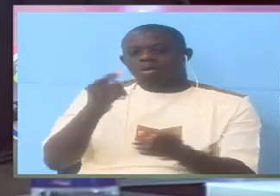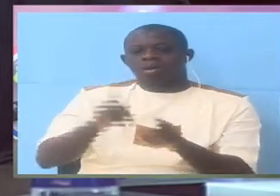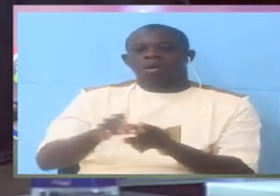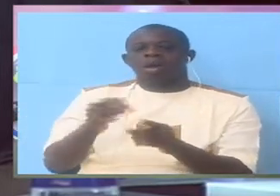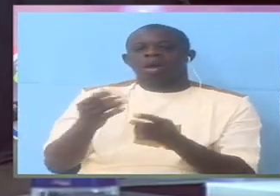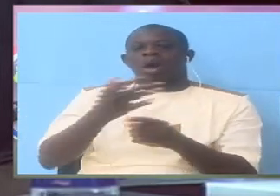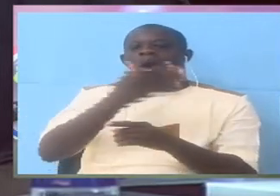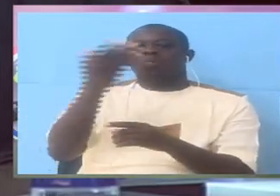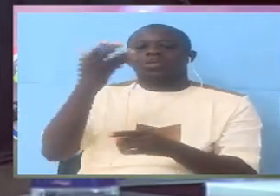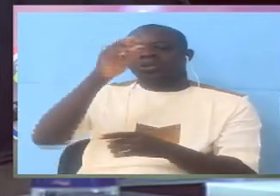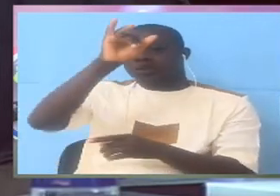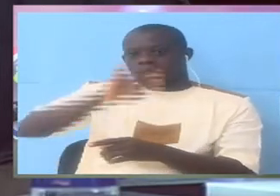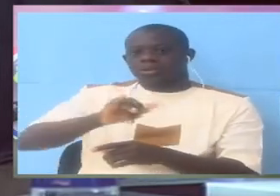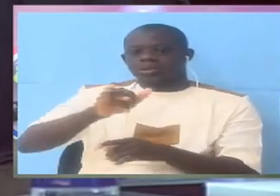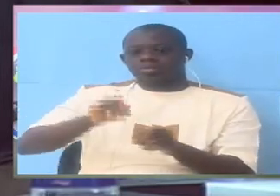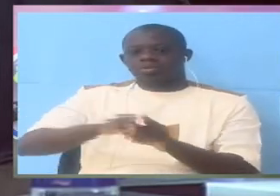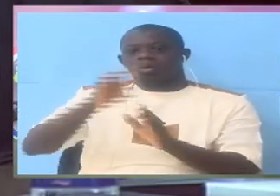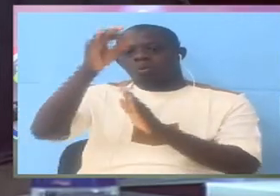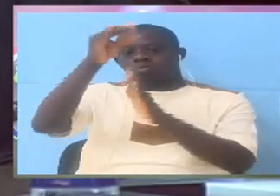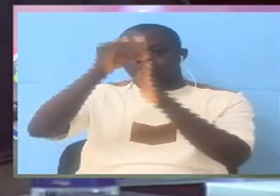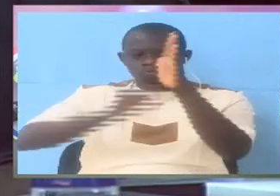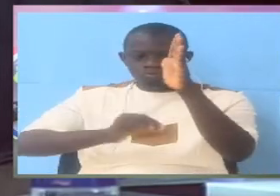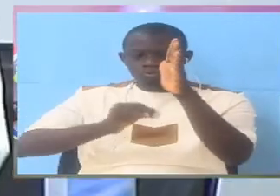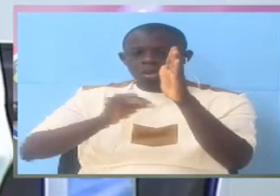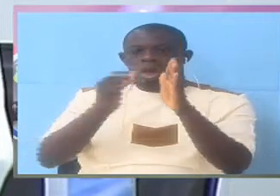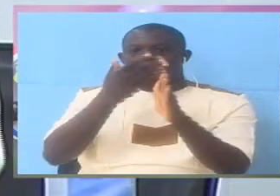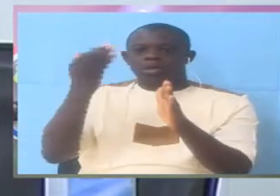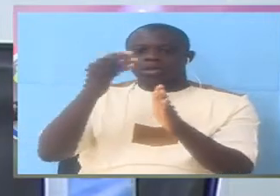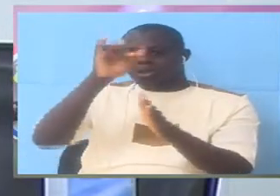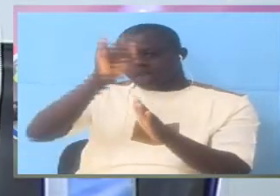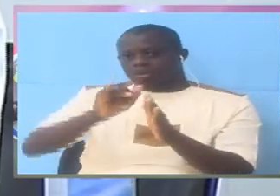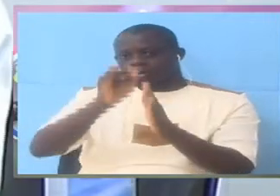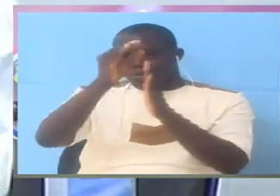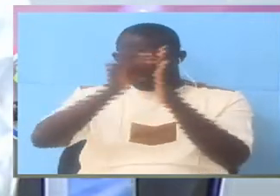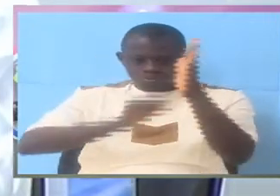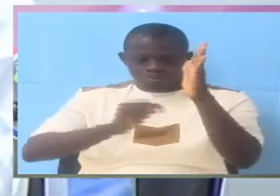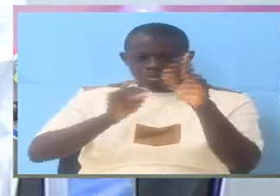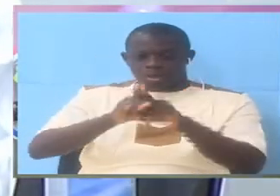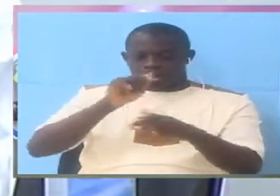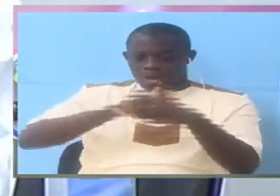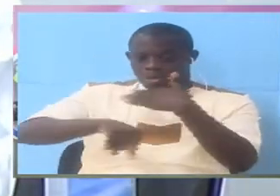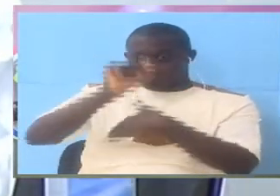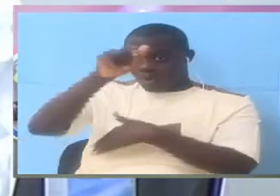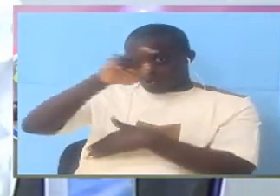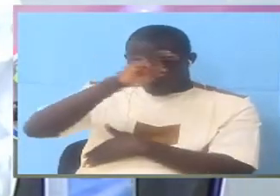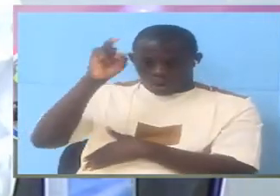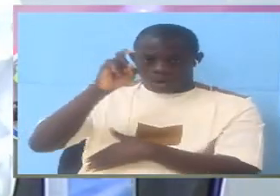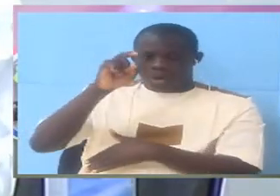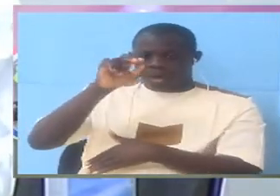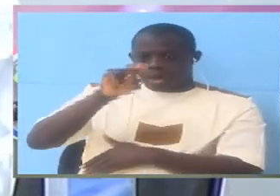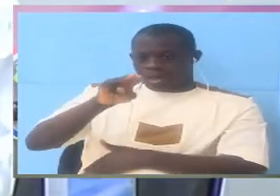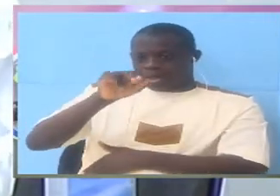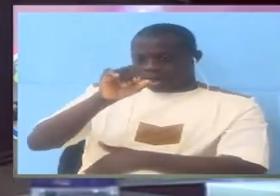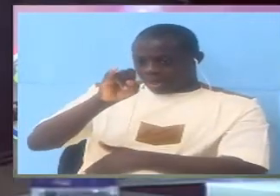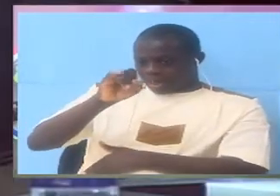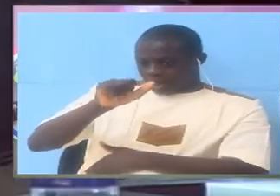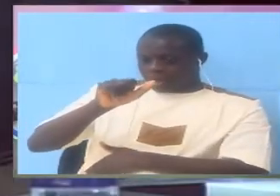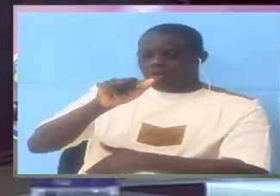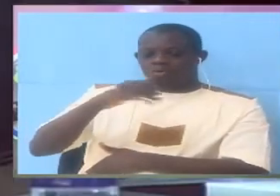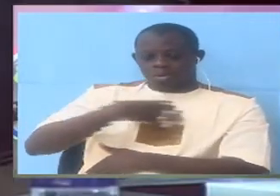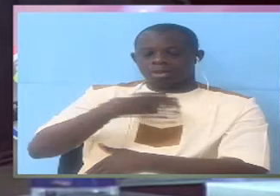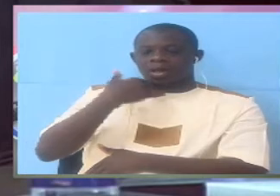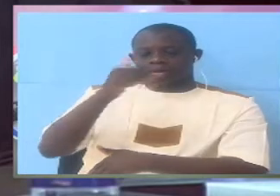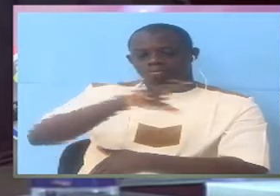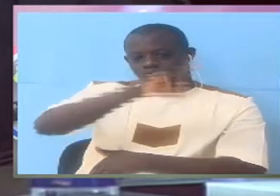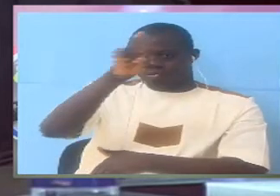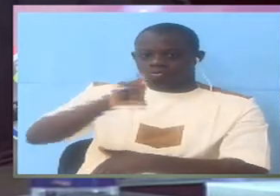total have you had in your service with the NIA? Yole doku abe mume